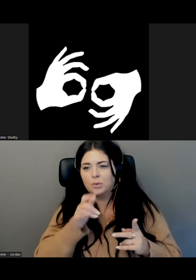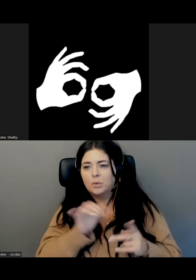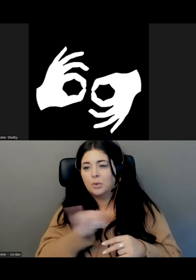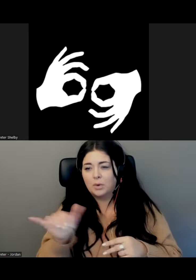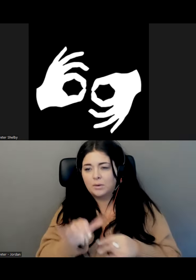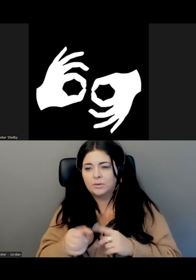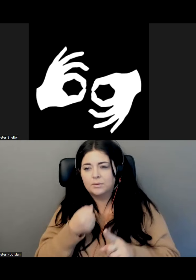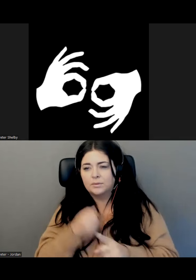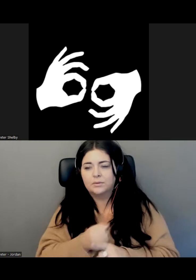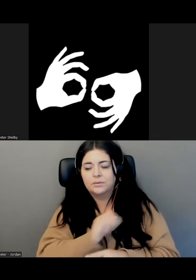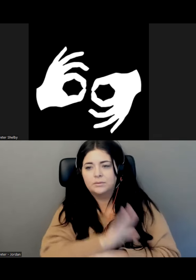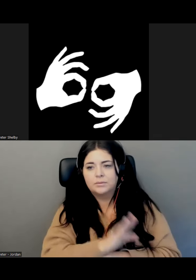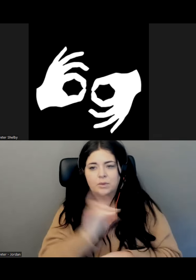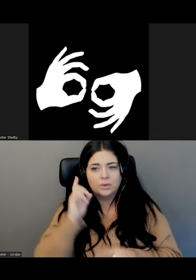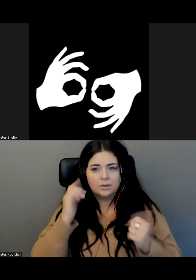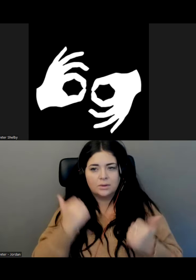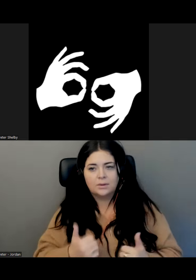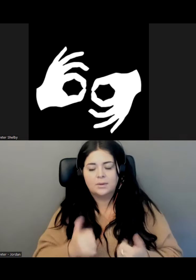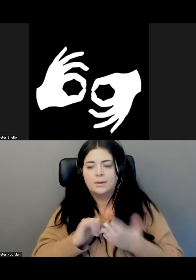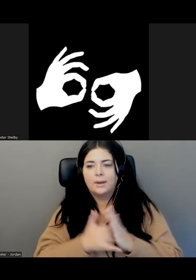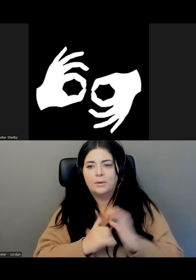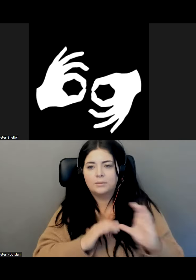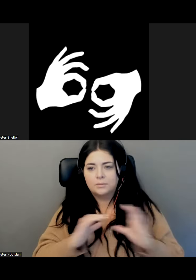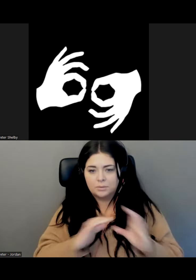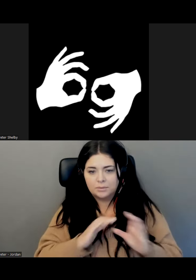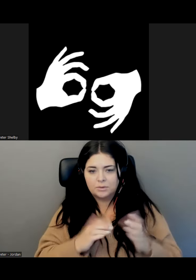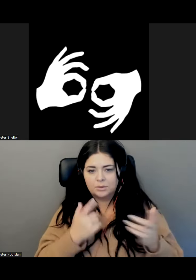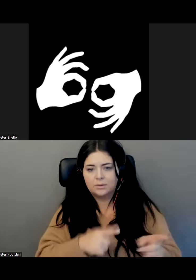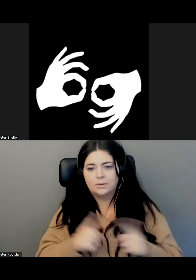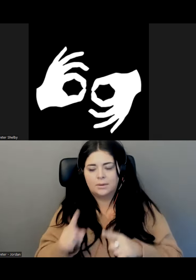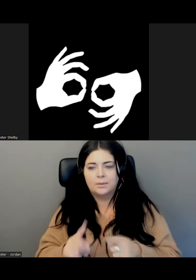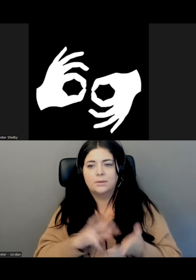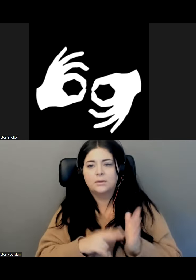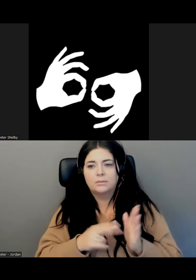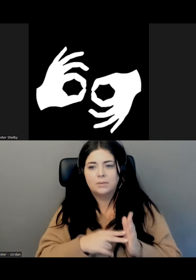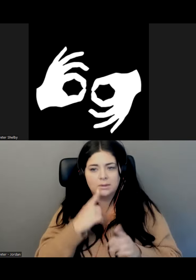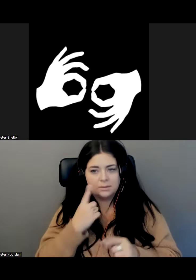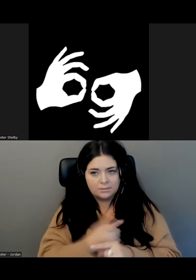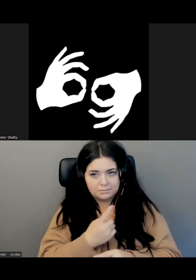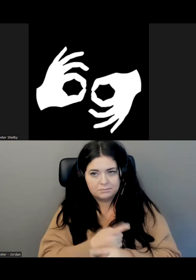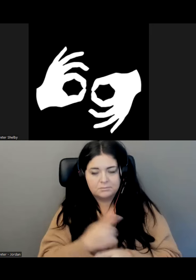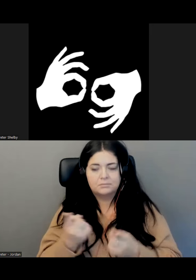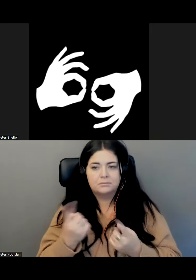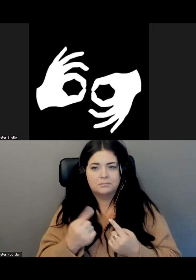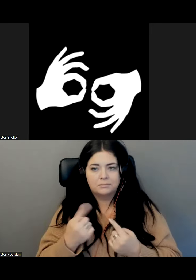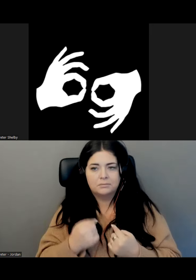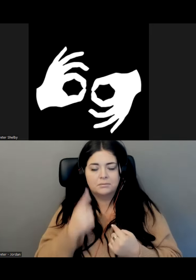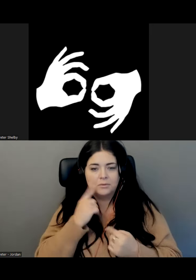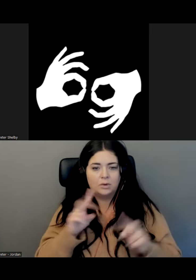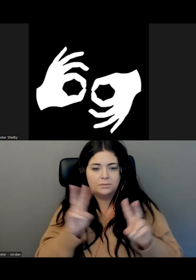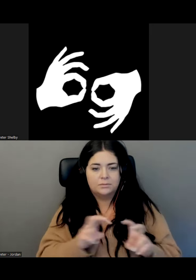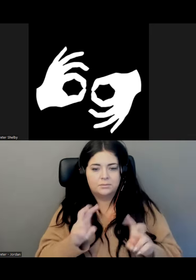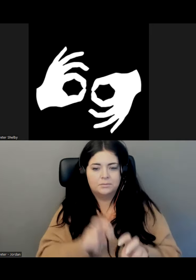are communicating with you. And you need to come in regularly for not just assessments and